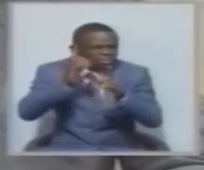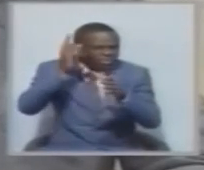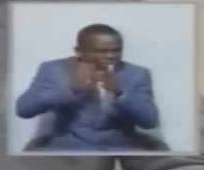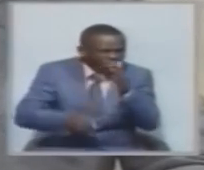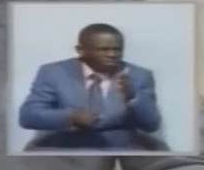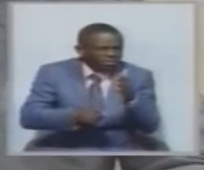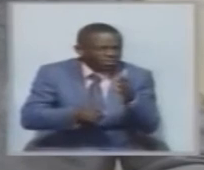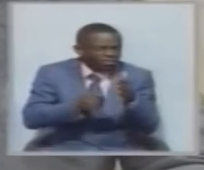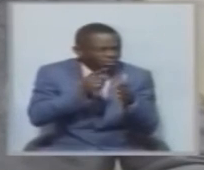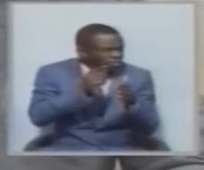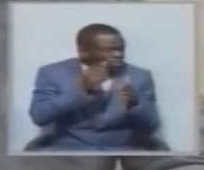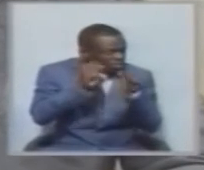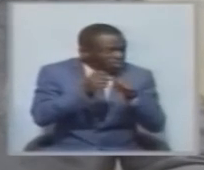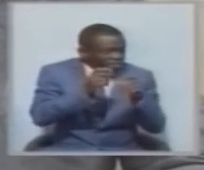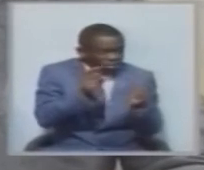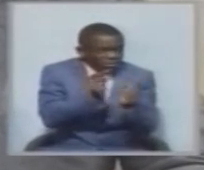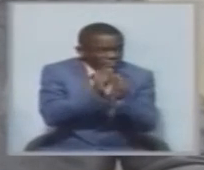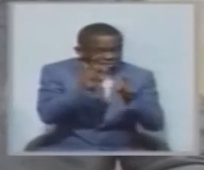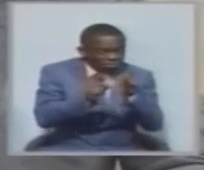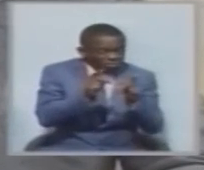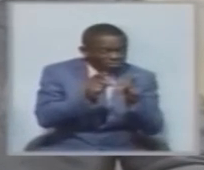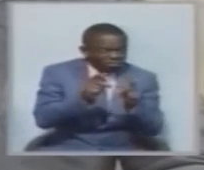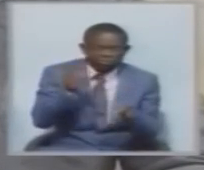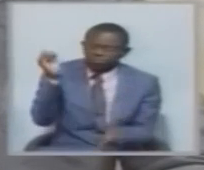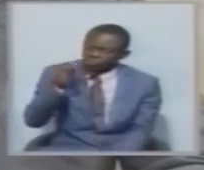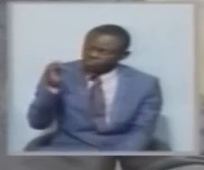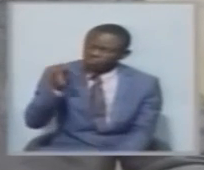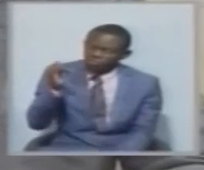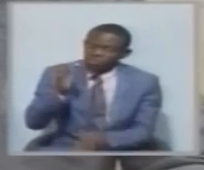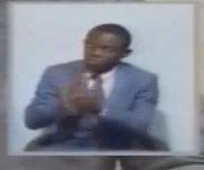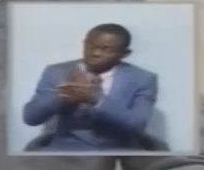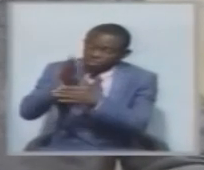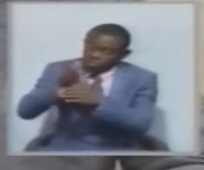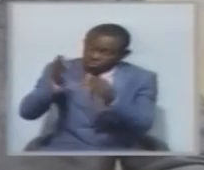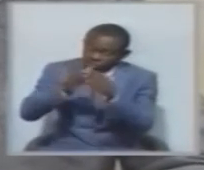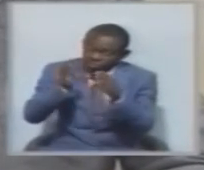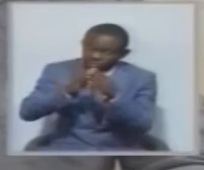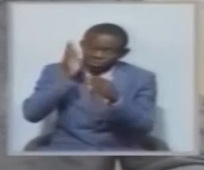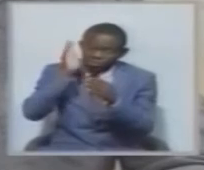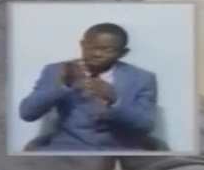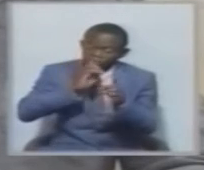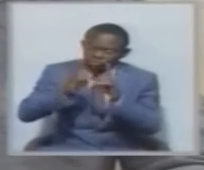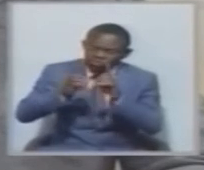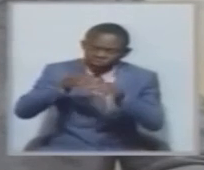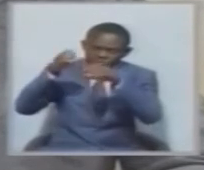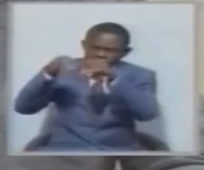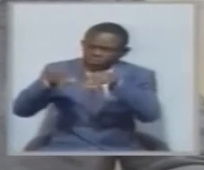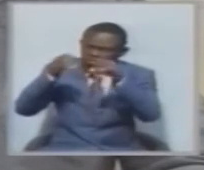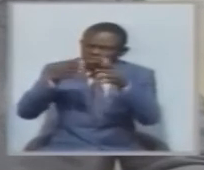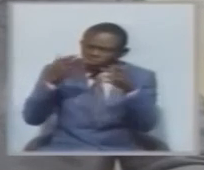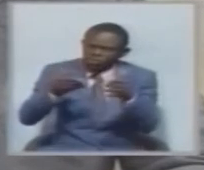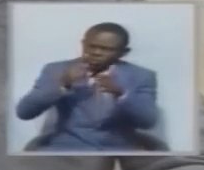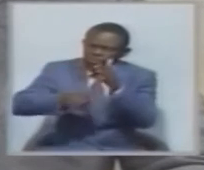Yes, after this meeting, like we said, especially energy. I mean, we have load shedding now. So what you hope to do with the ideas that we're going to